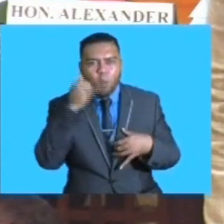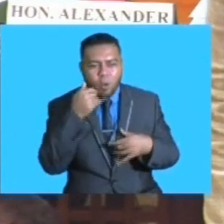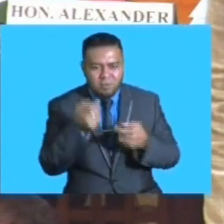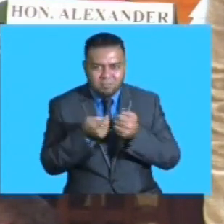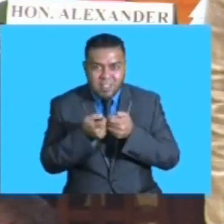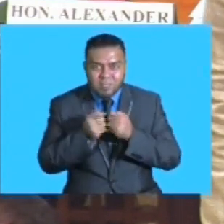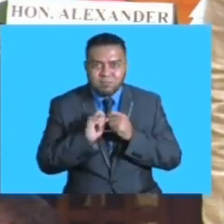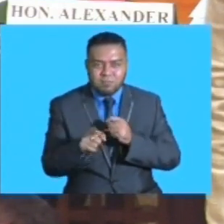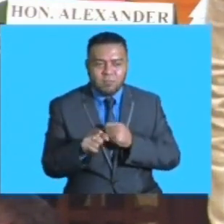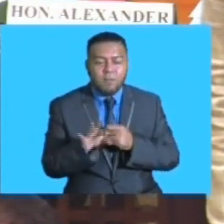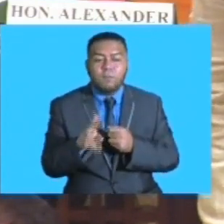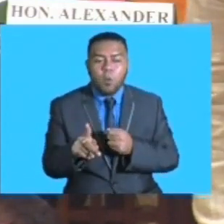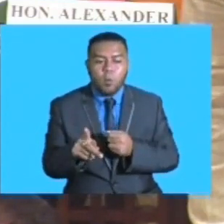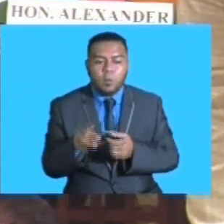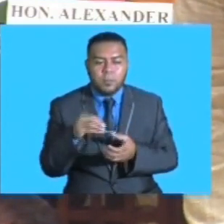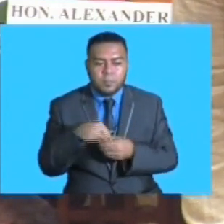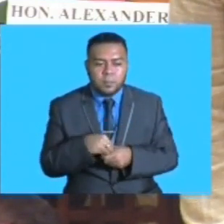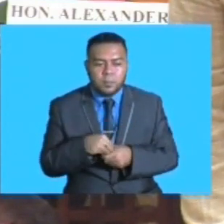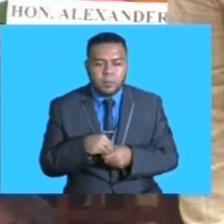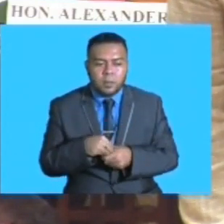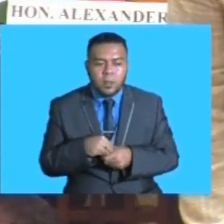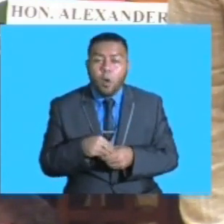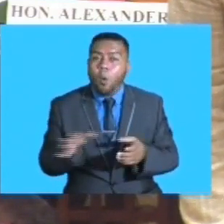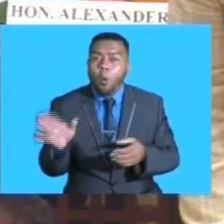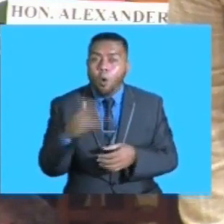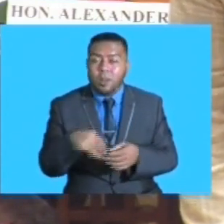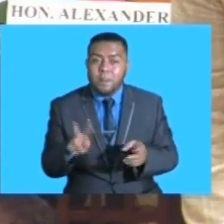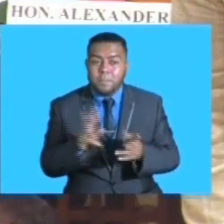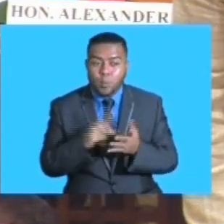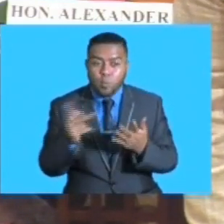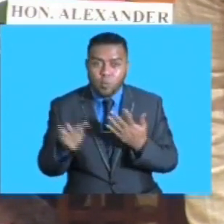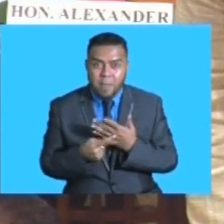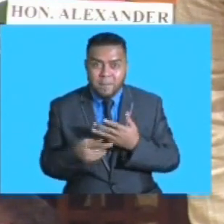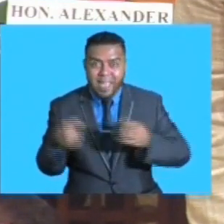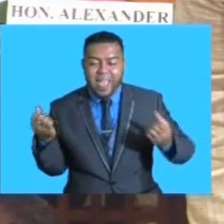in 2017. All these programs